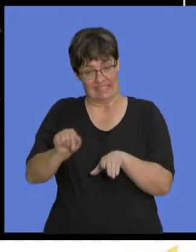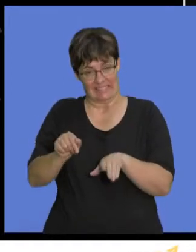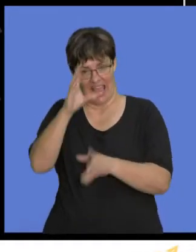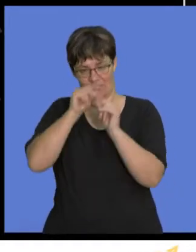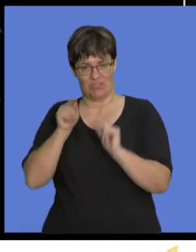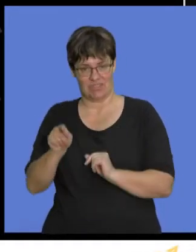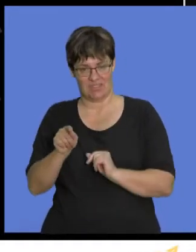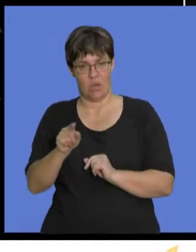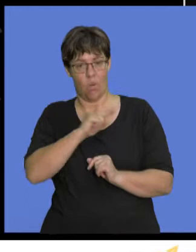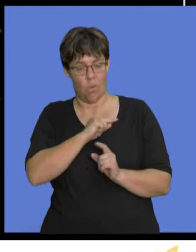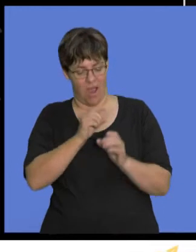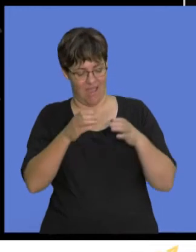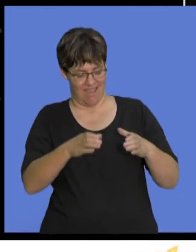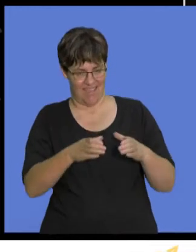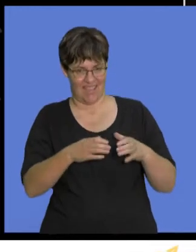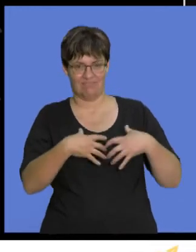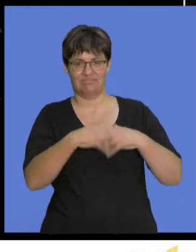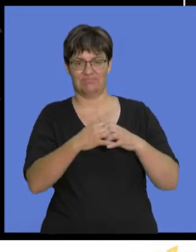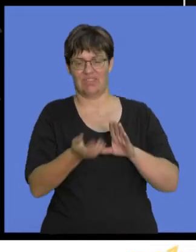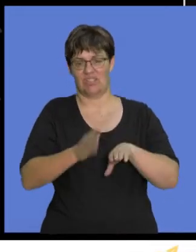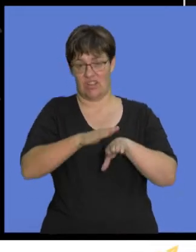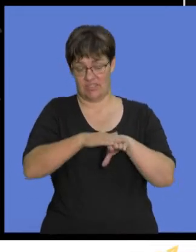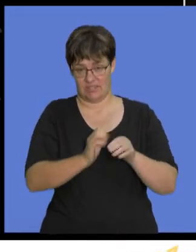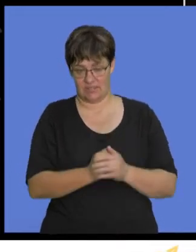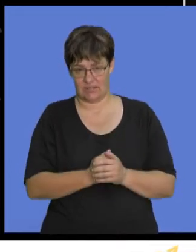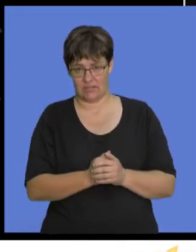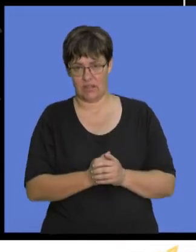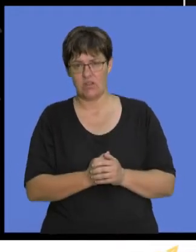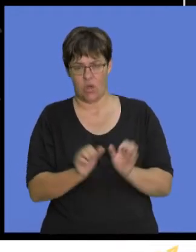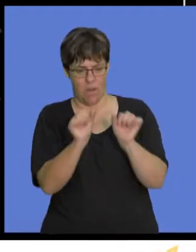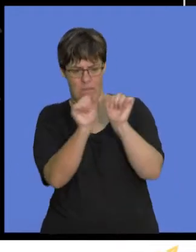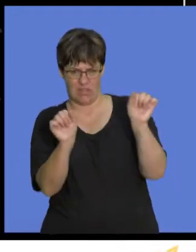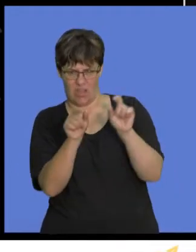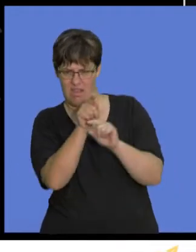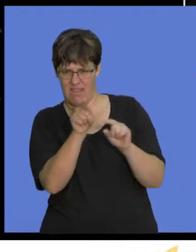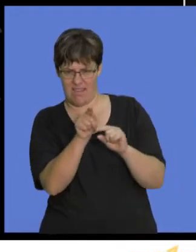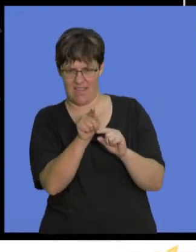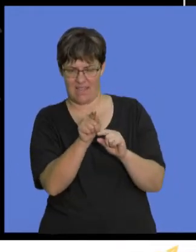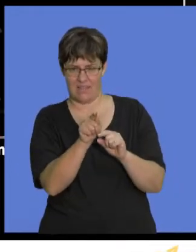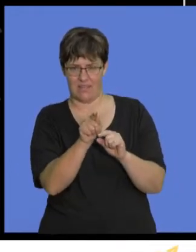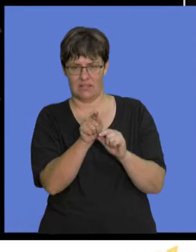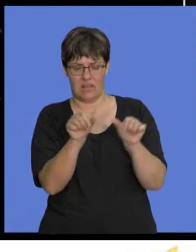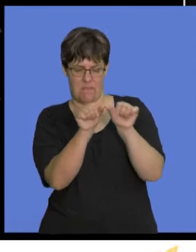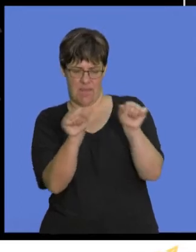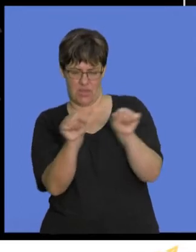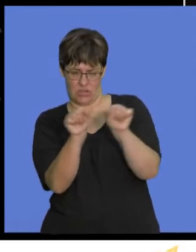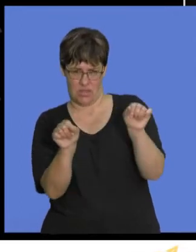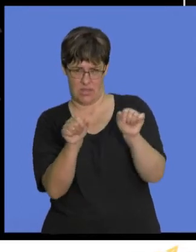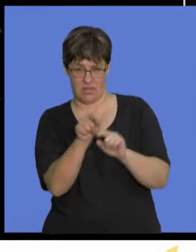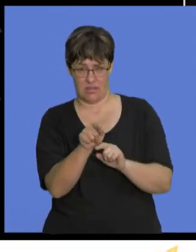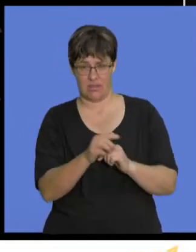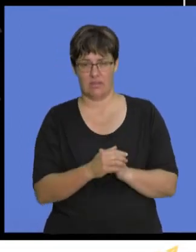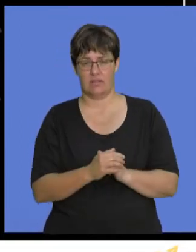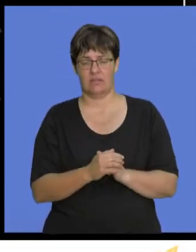will experience as a result of the charge that creates the field. Now, I'll measure the distance roughly. Okay, here's our tape